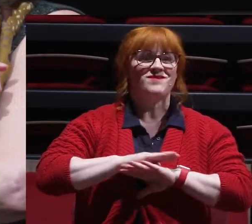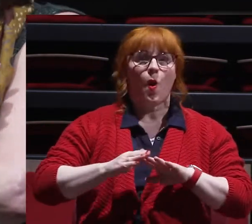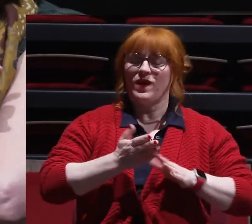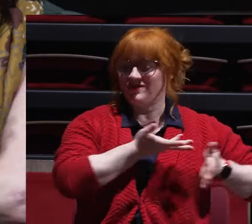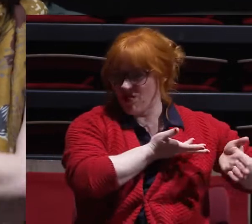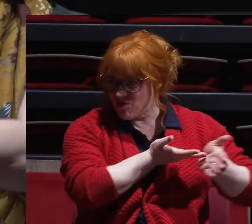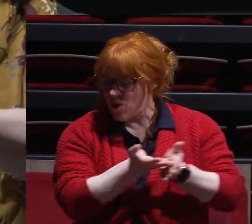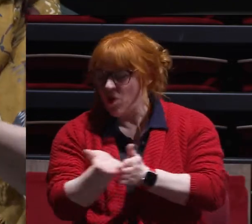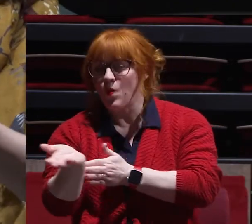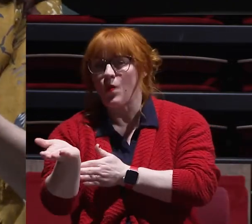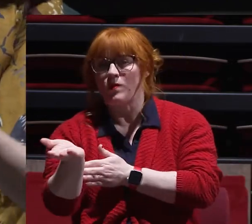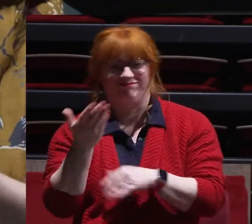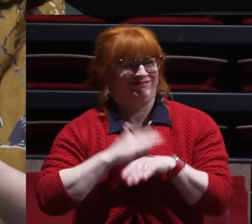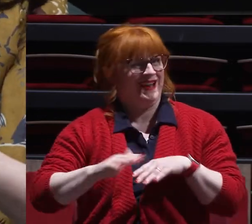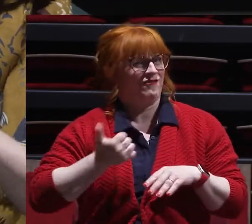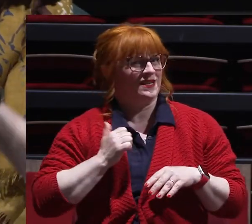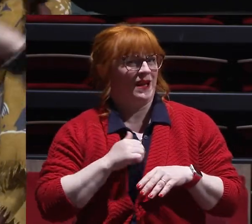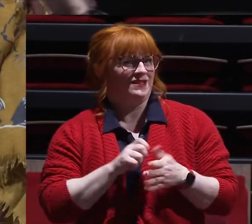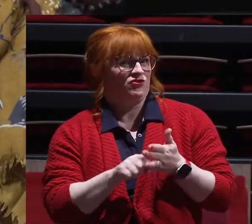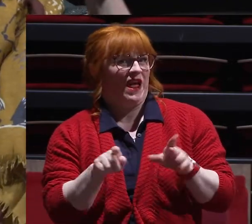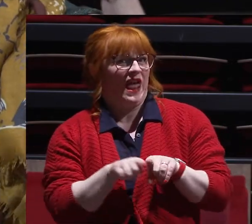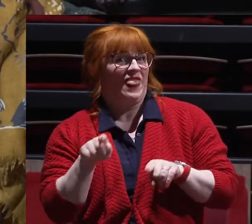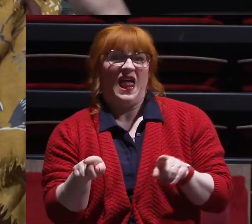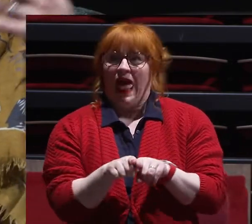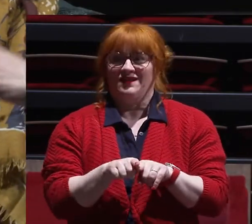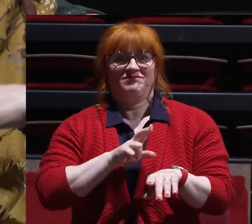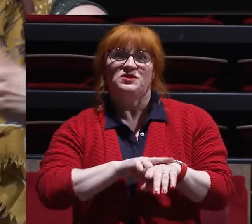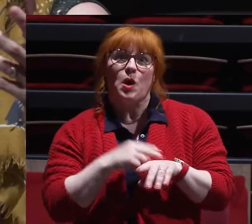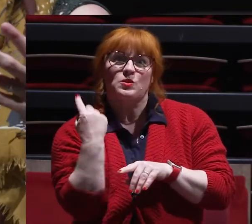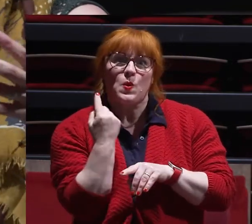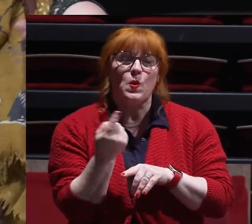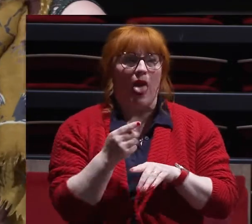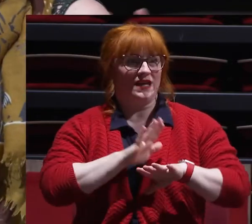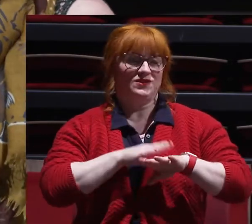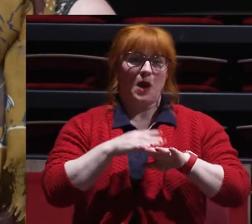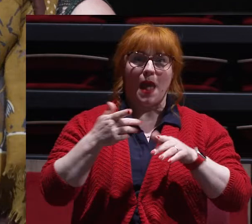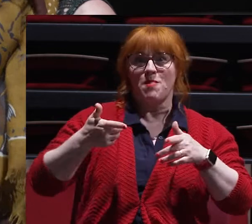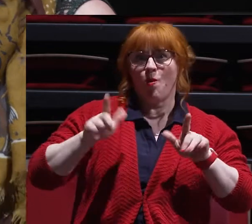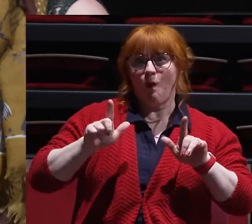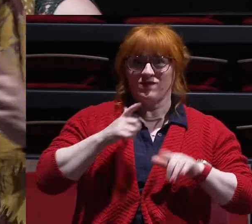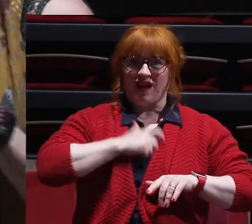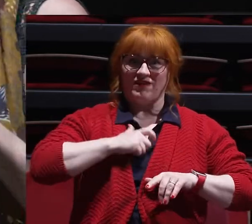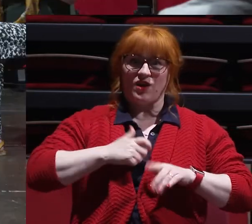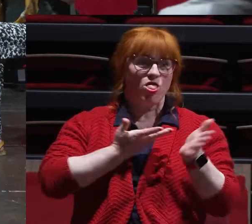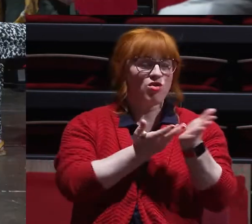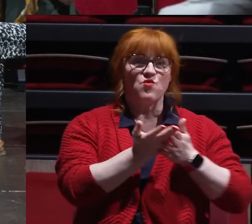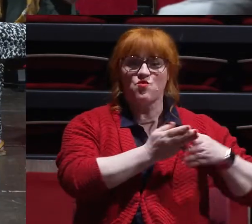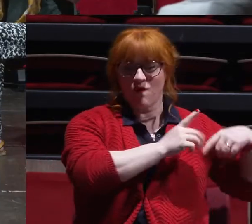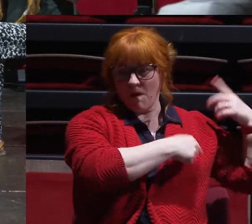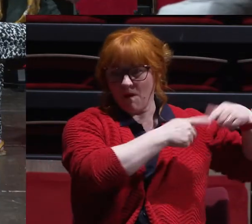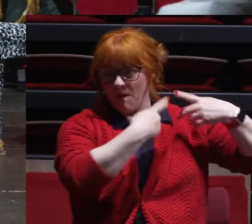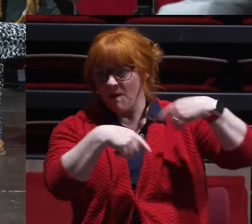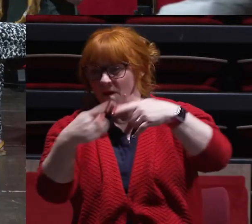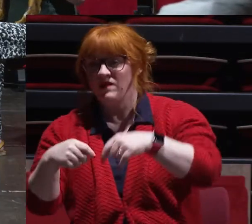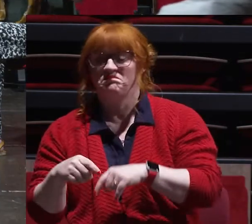if you'd said to me, would you ever write a character who is like a Time Lord, I suppose, I would